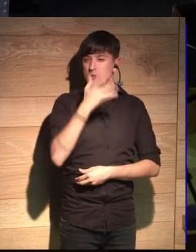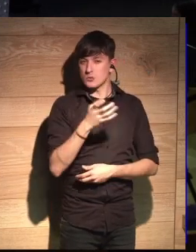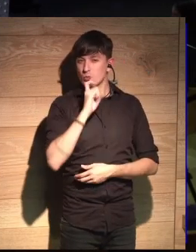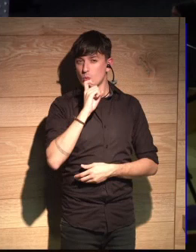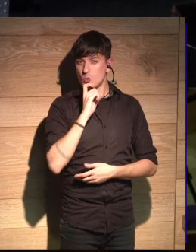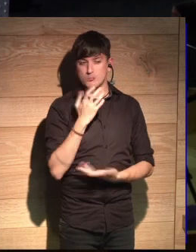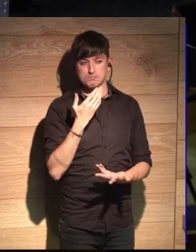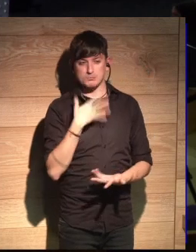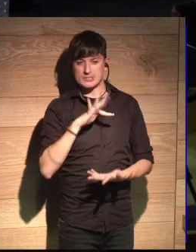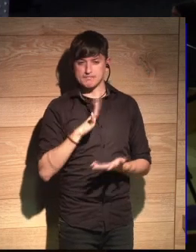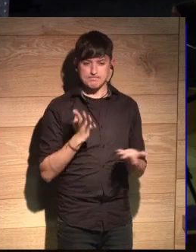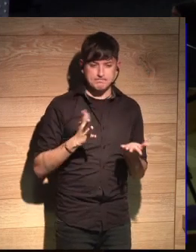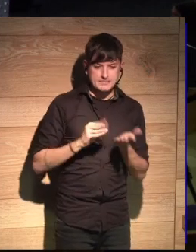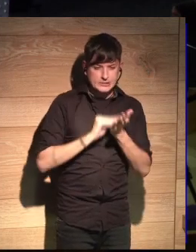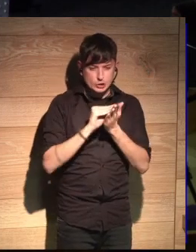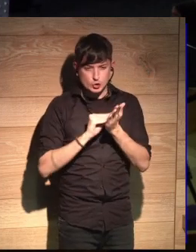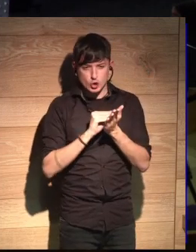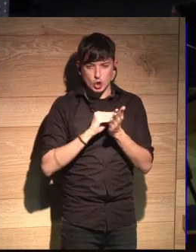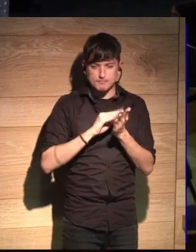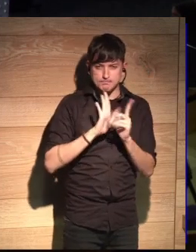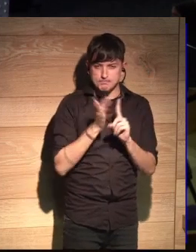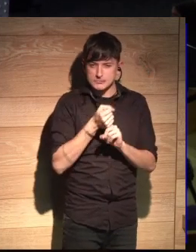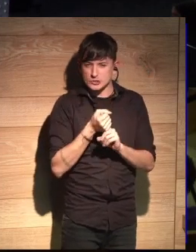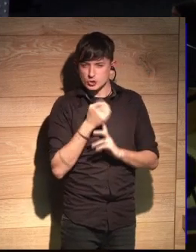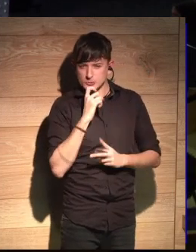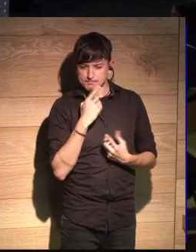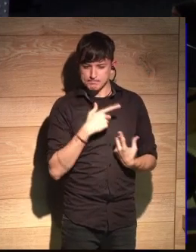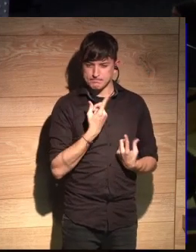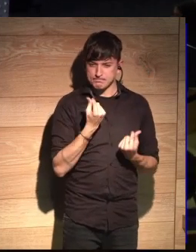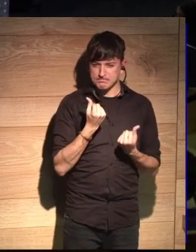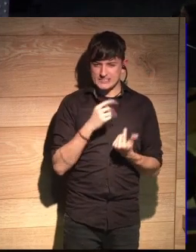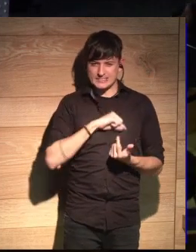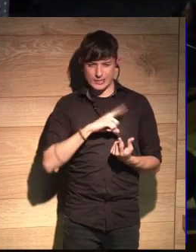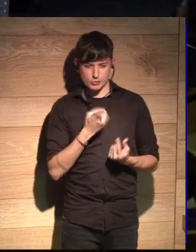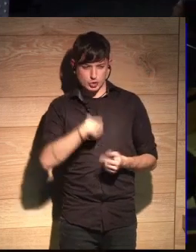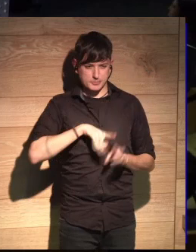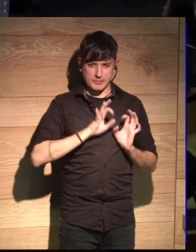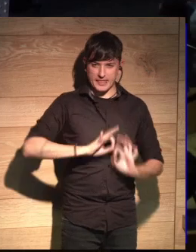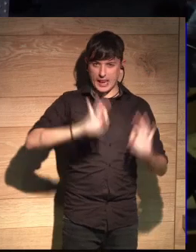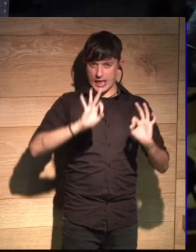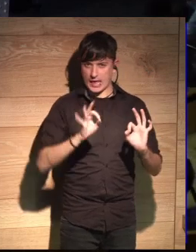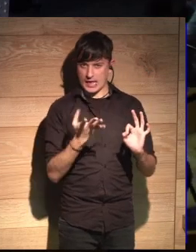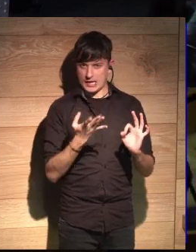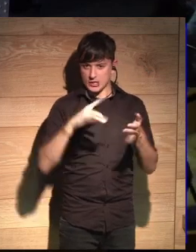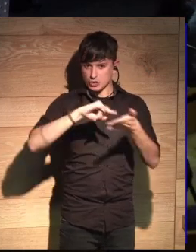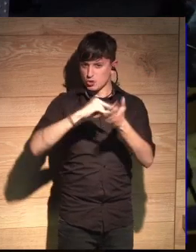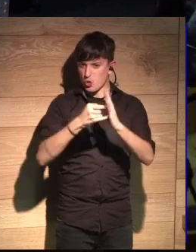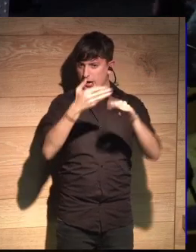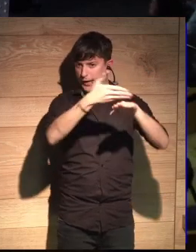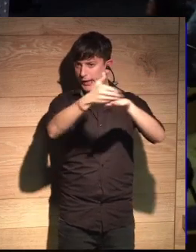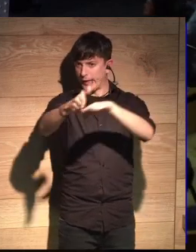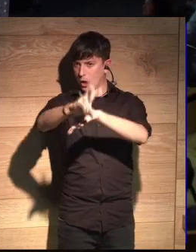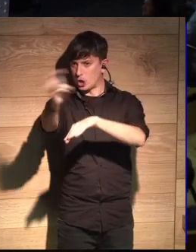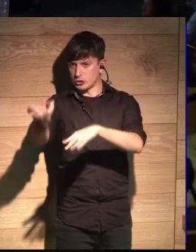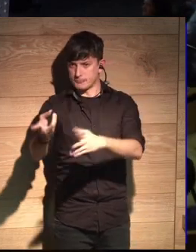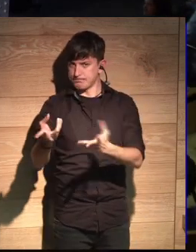do they think that they are special, and how can we create a vaccine against that feeling of being very special, of not